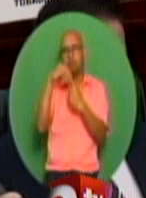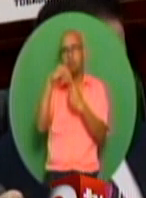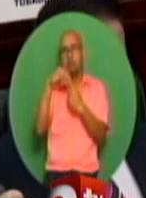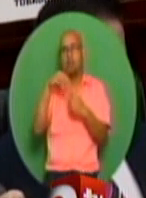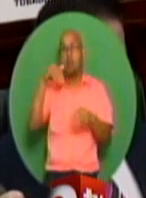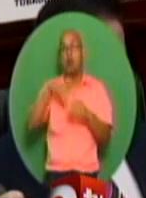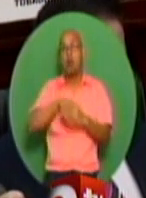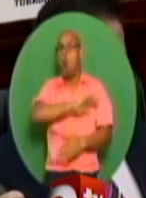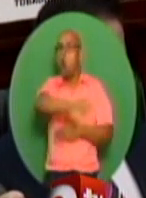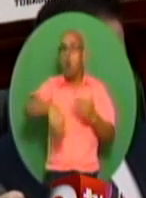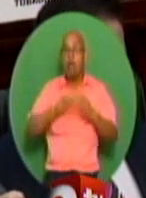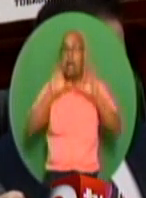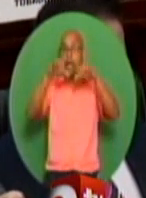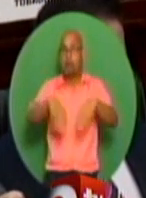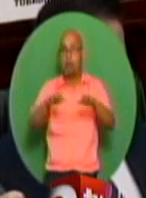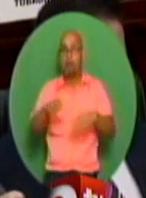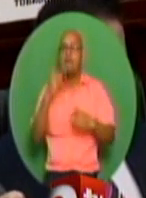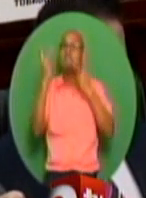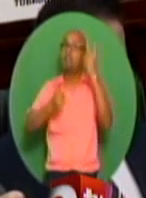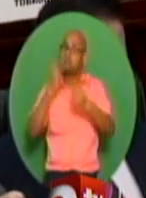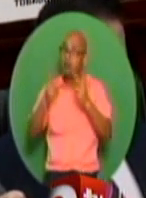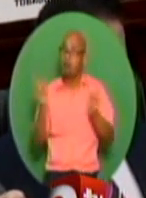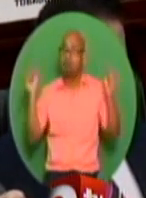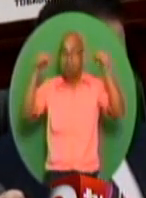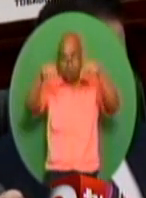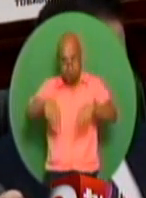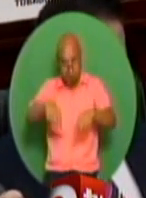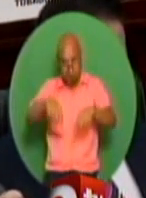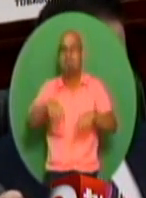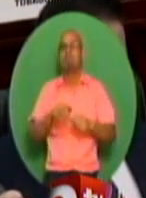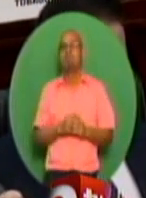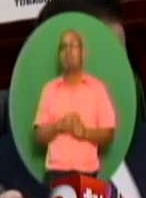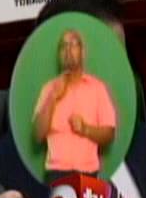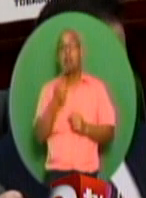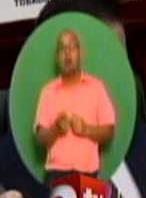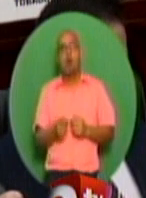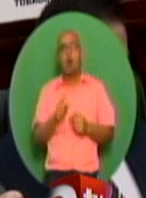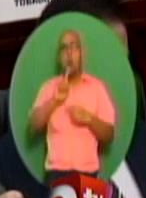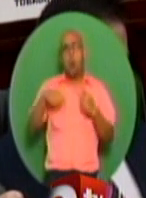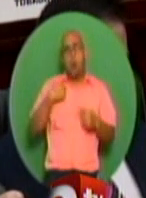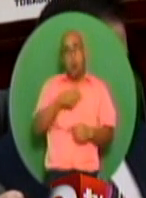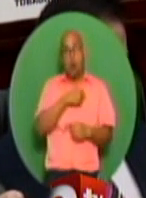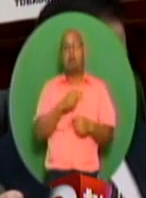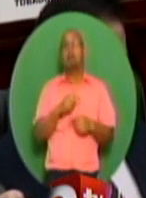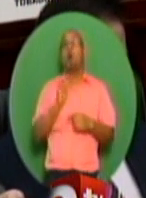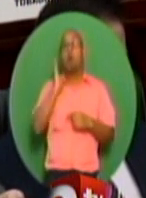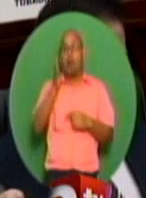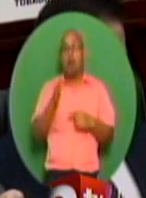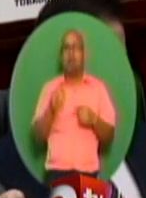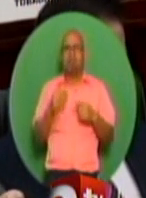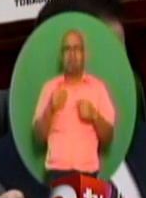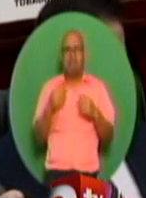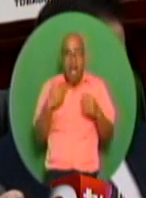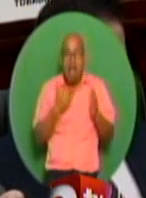of good quality five-star rooms, provide a boost to stayover arrivals, and in the process generate employment